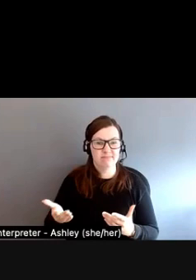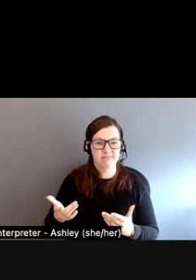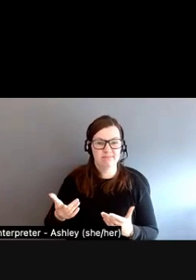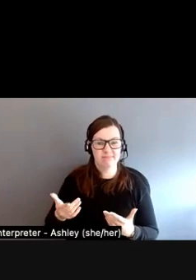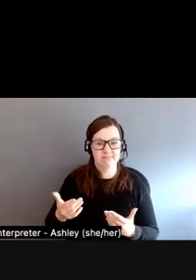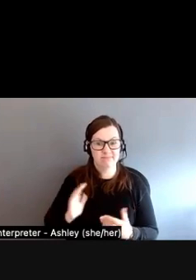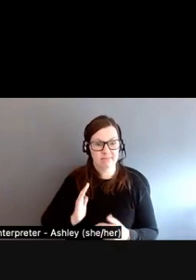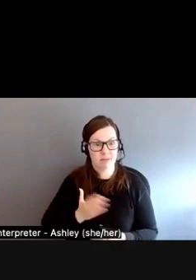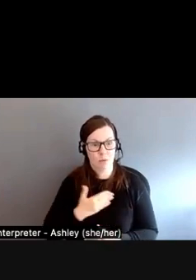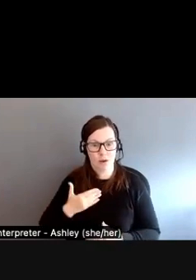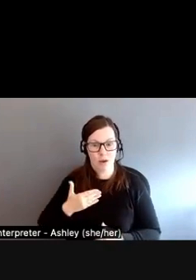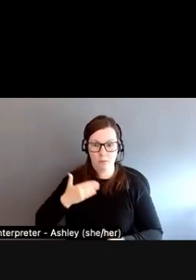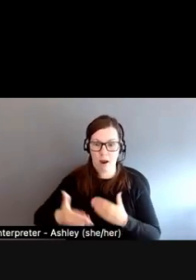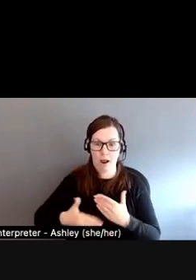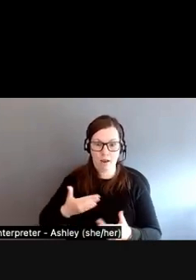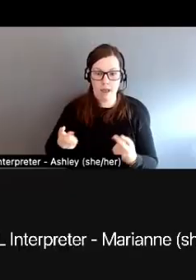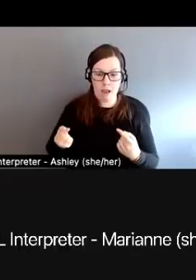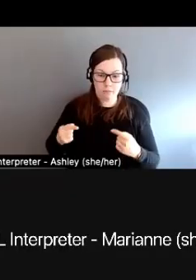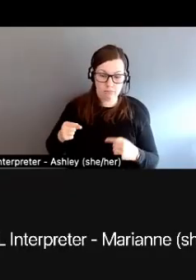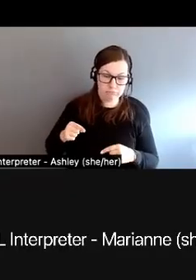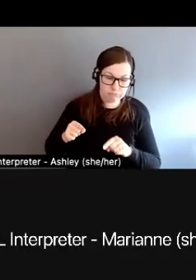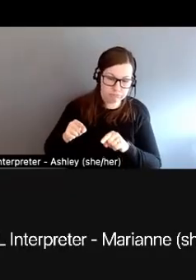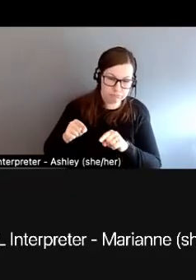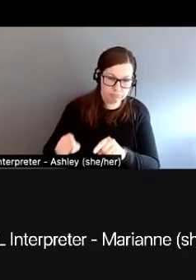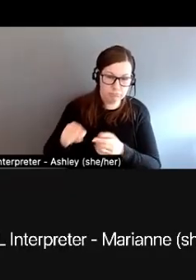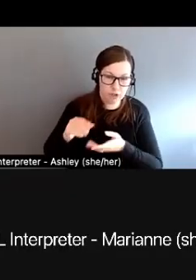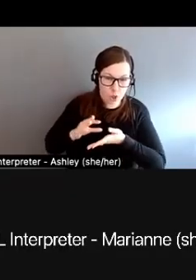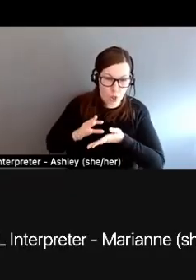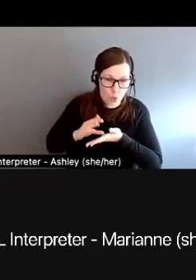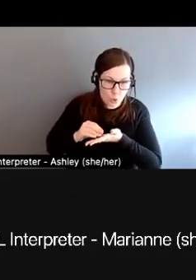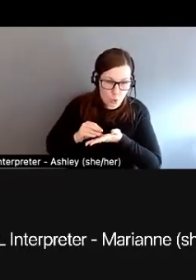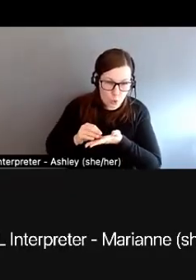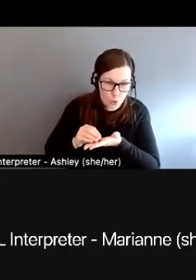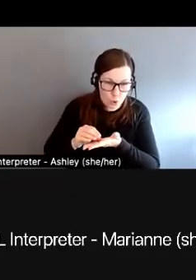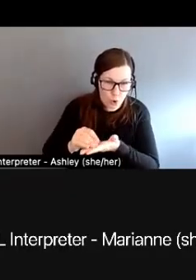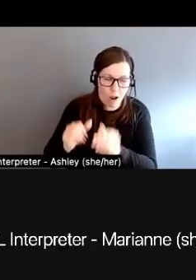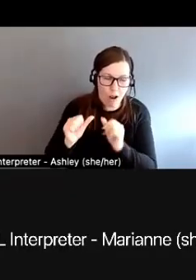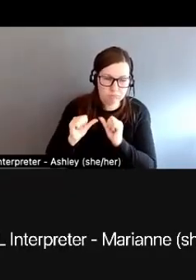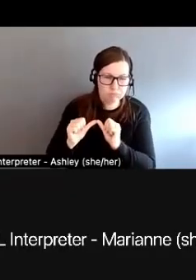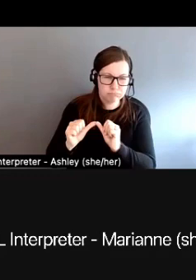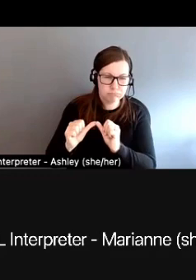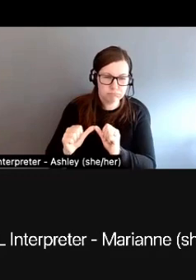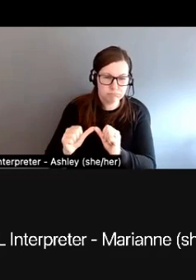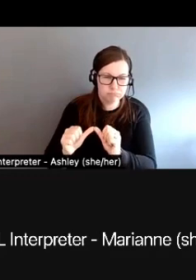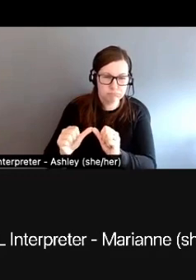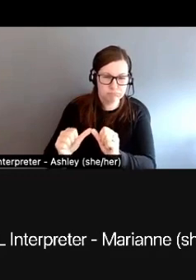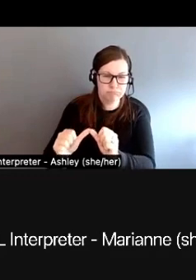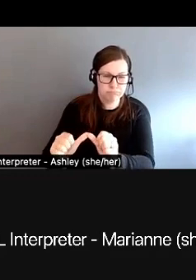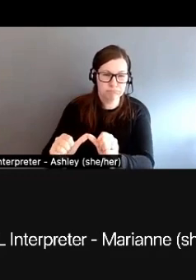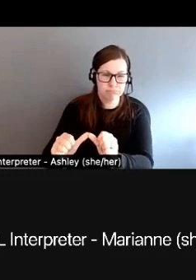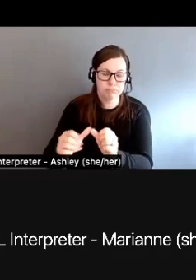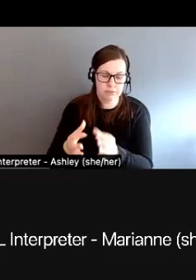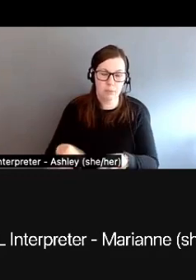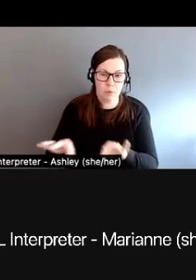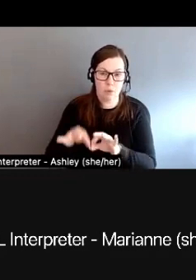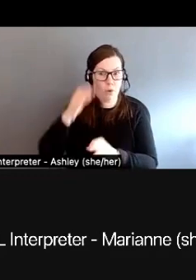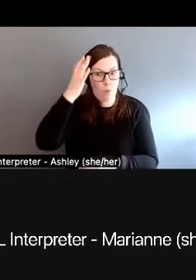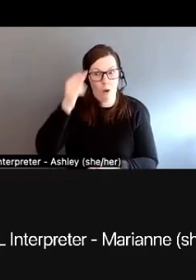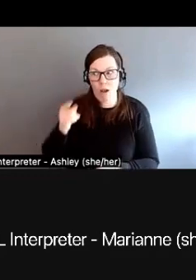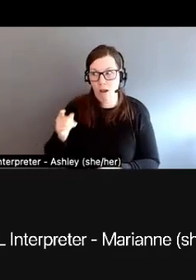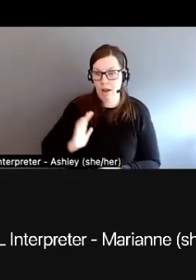like I said earlier, it was a long process and it took a lot of